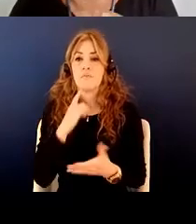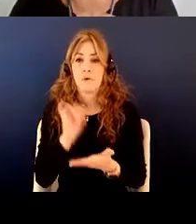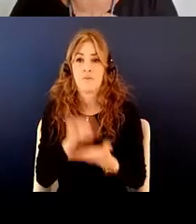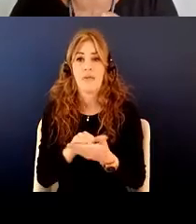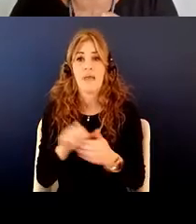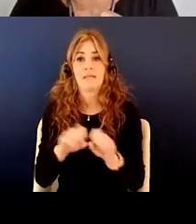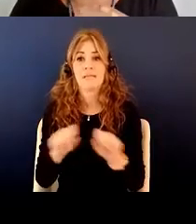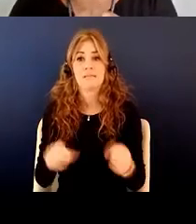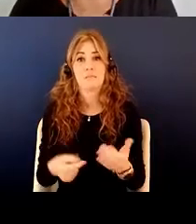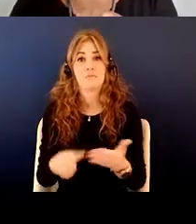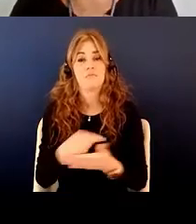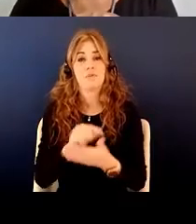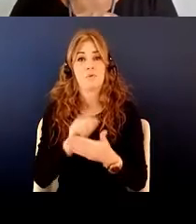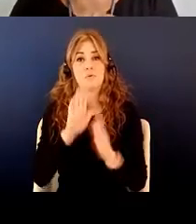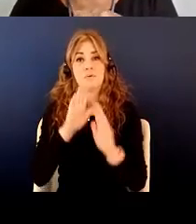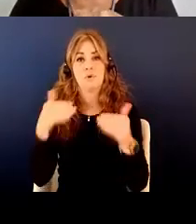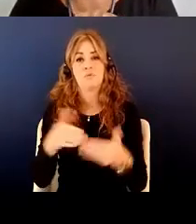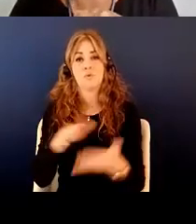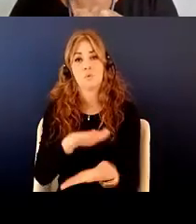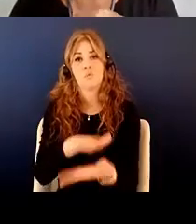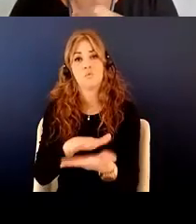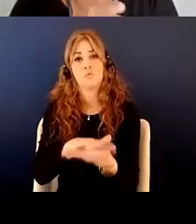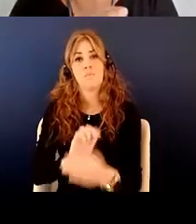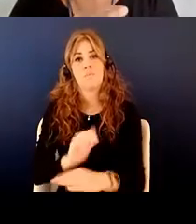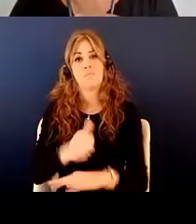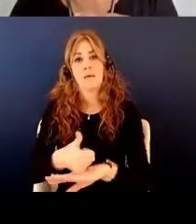review focused on school-based